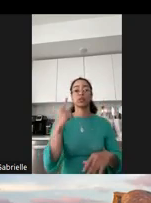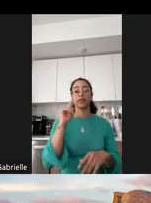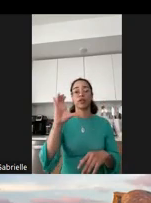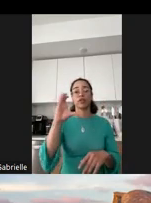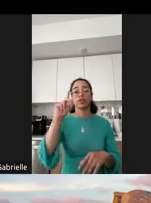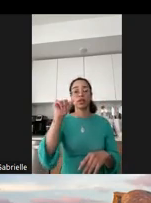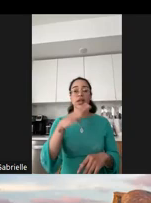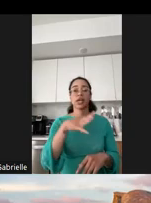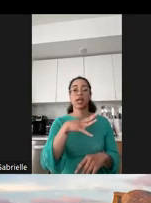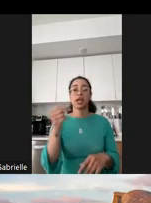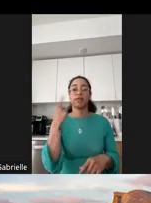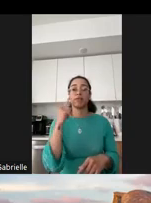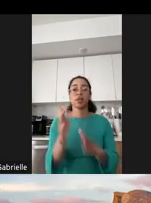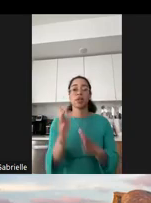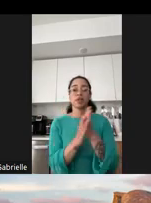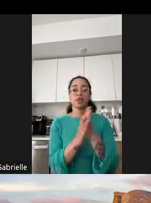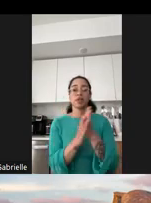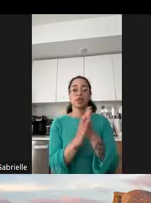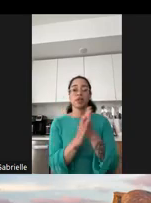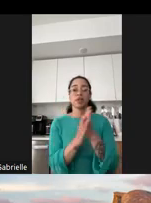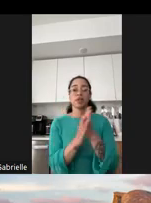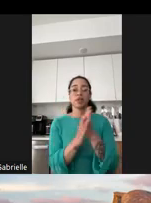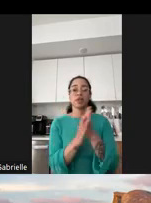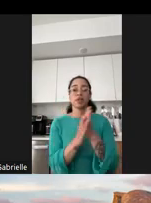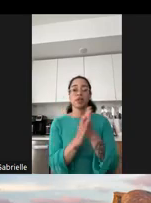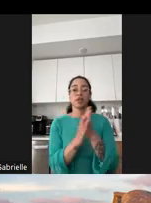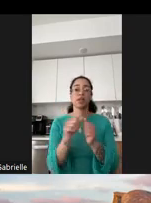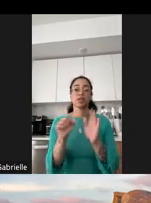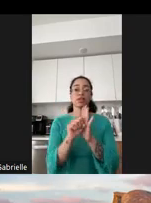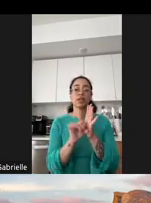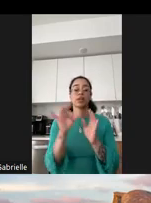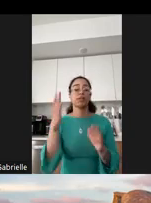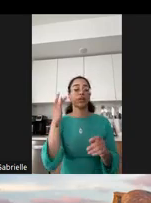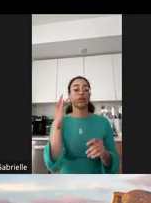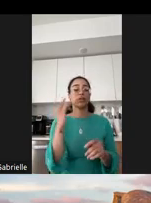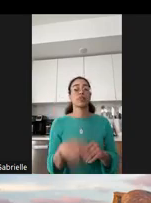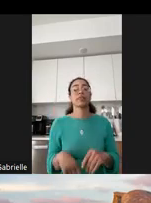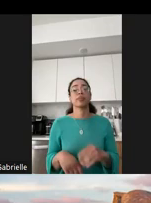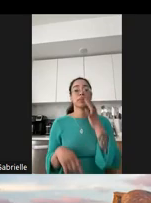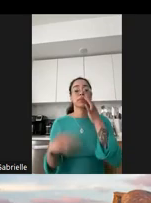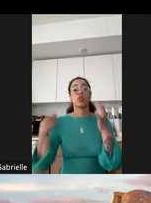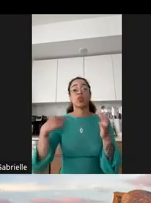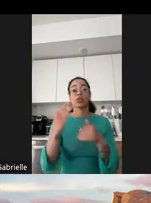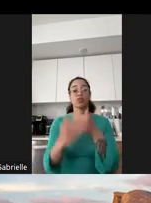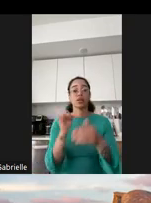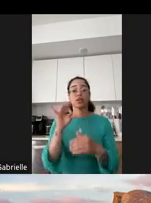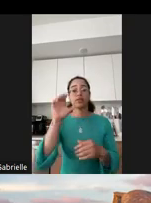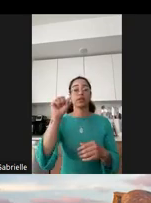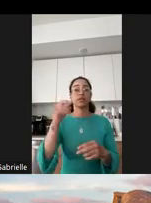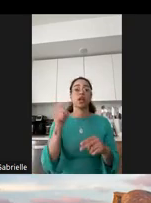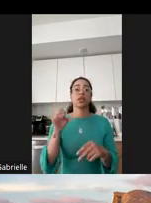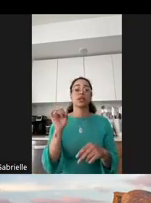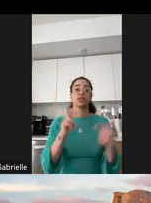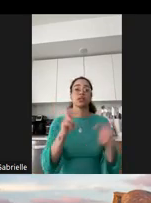California. Regarding the purposes of the CASEO needs assessment. So some of the main purposes of this